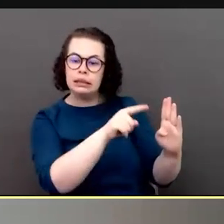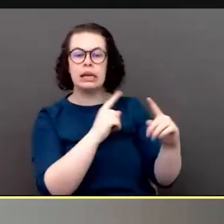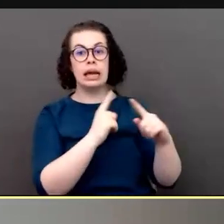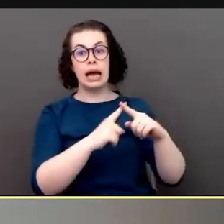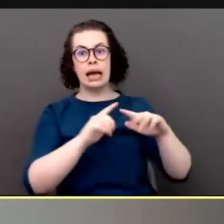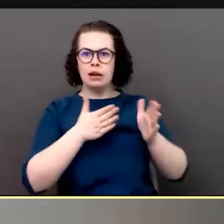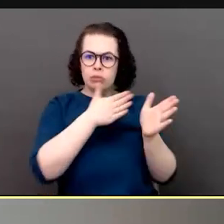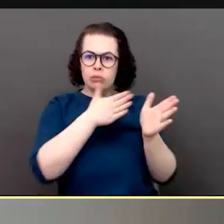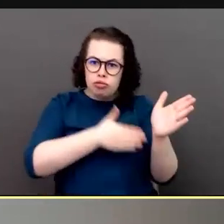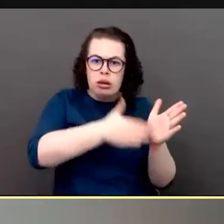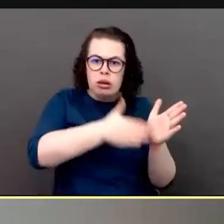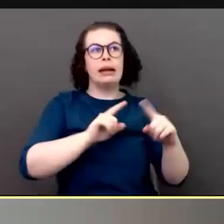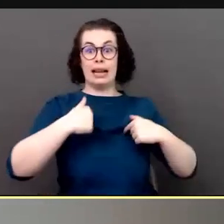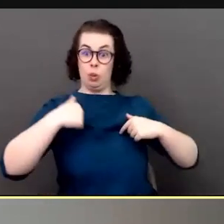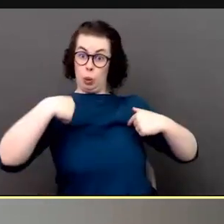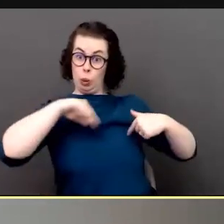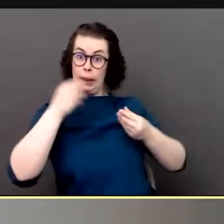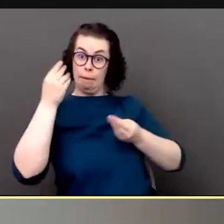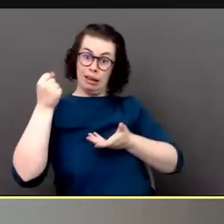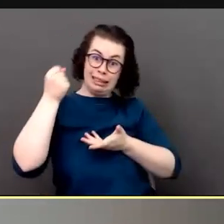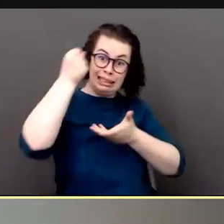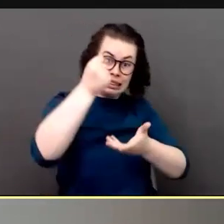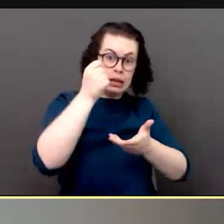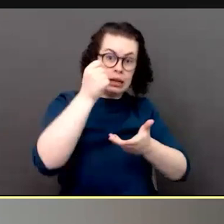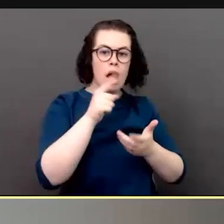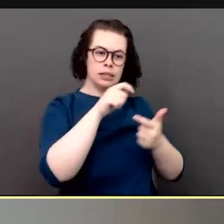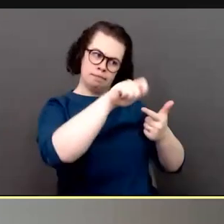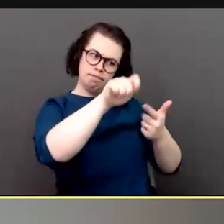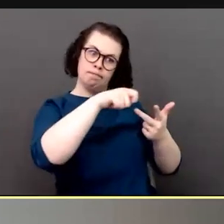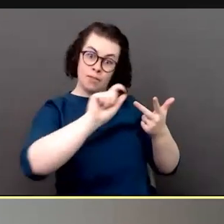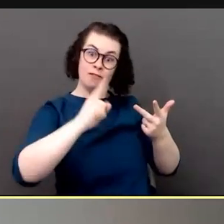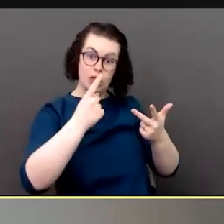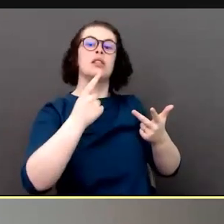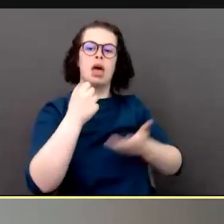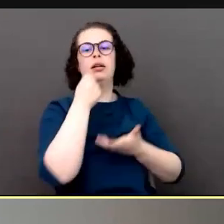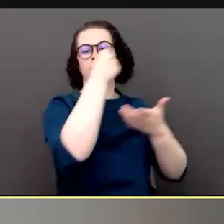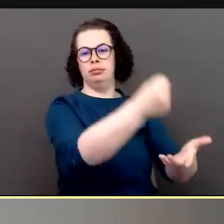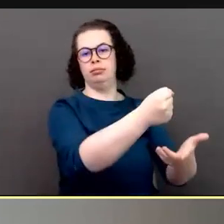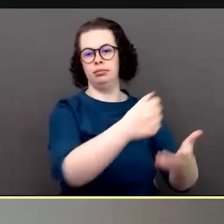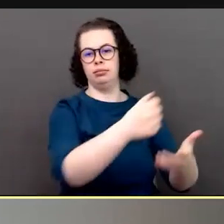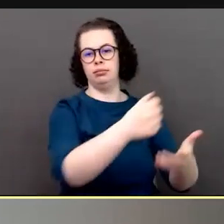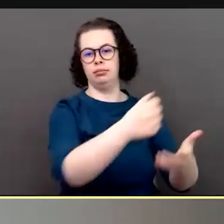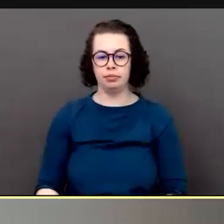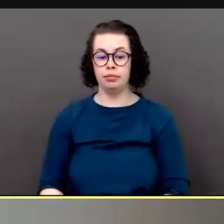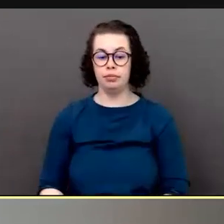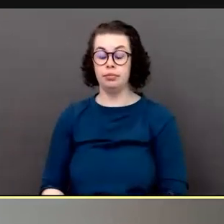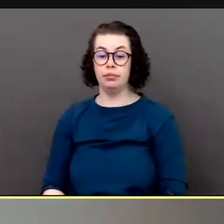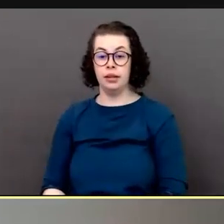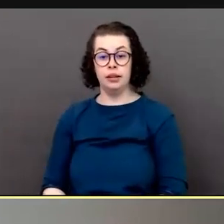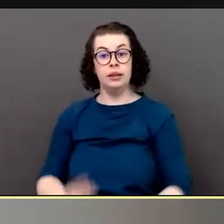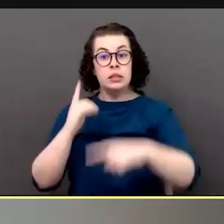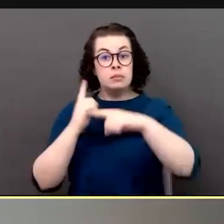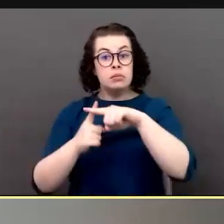financed by the European structural funds. Just to mention that we also have a public procurement